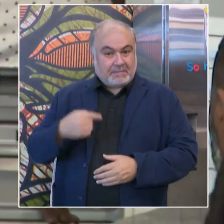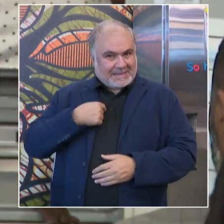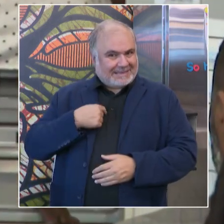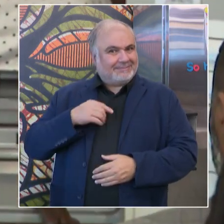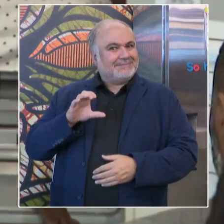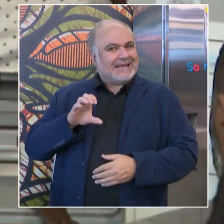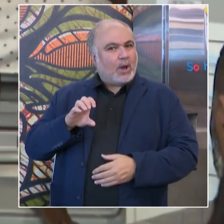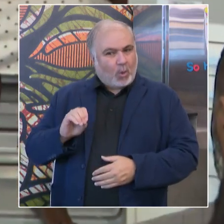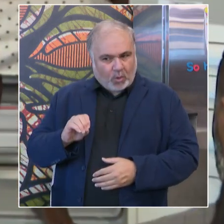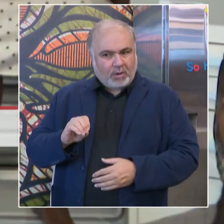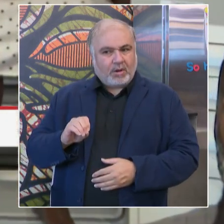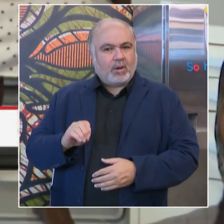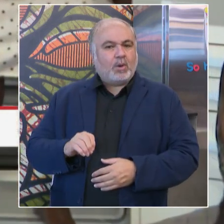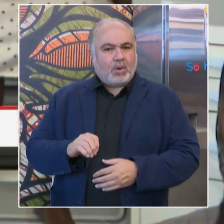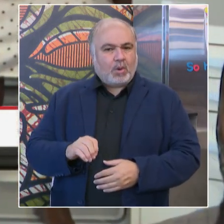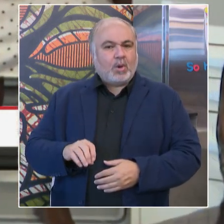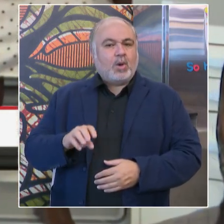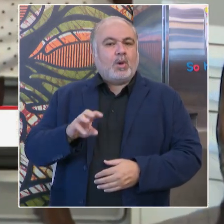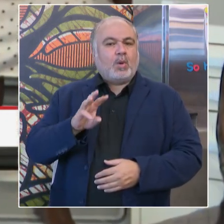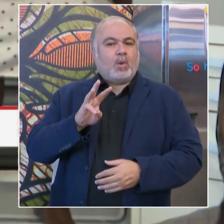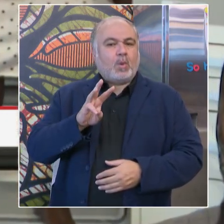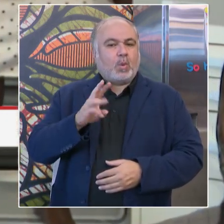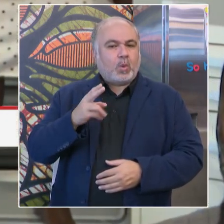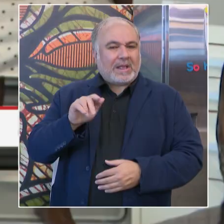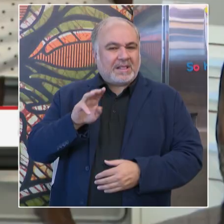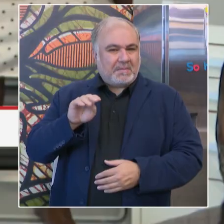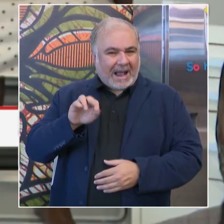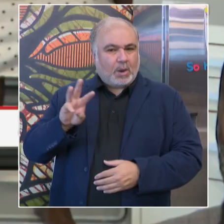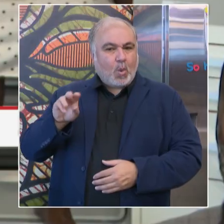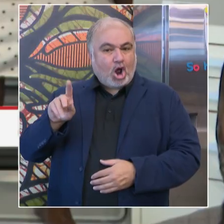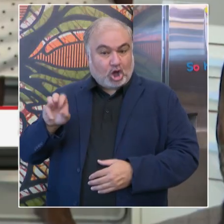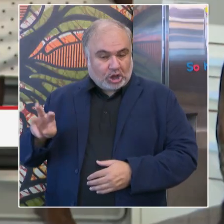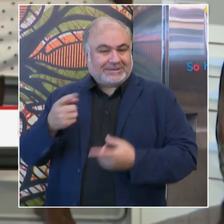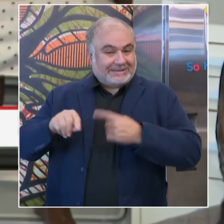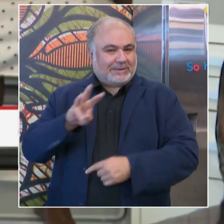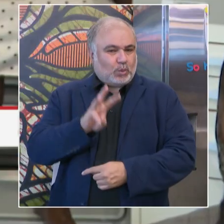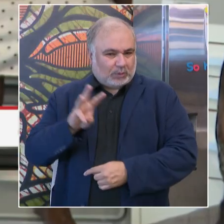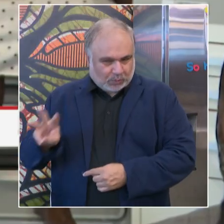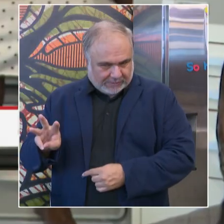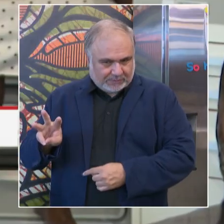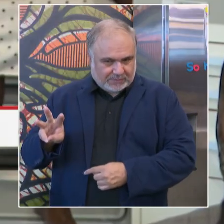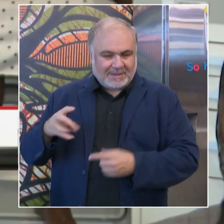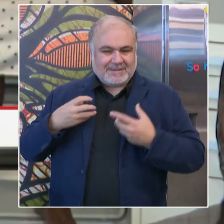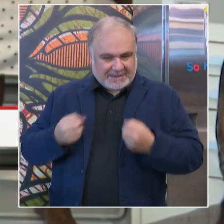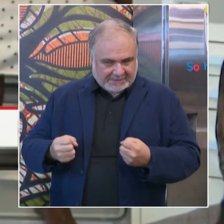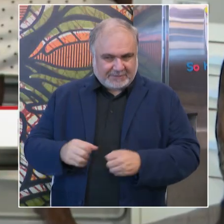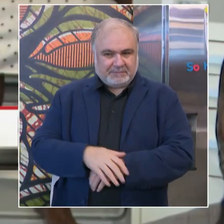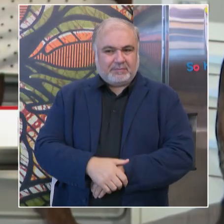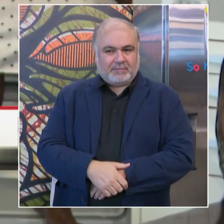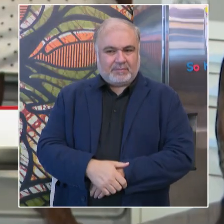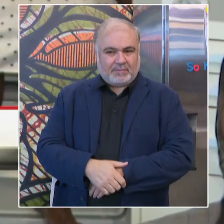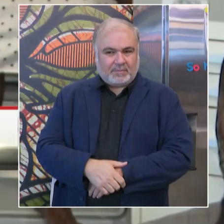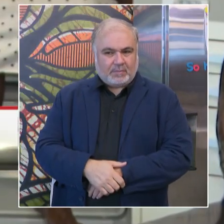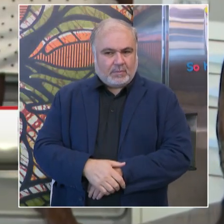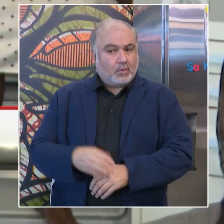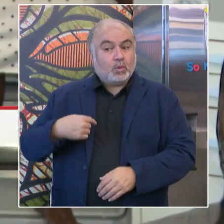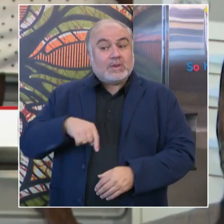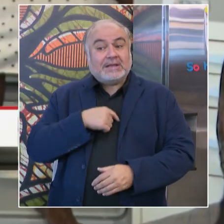qualified health centers here in the District of Columbia, really proudly serving the residents of across the city, and